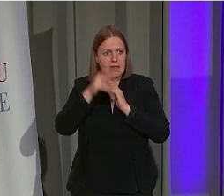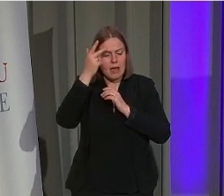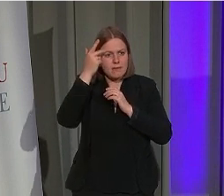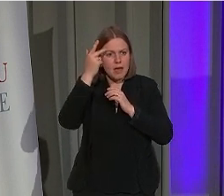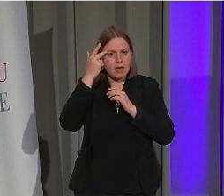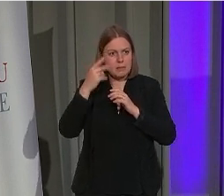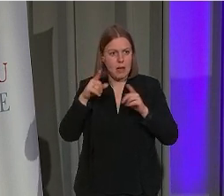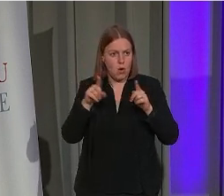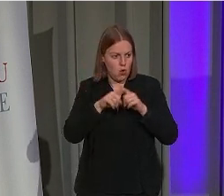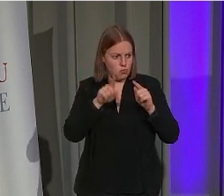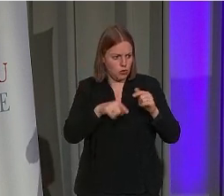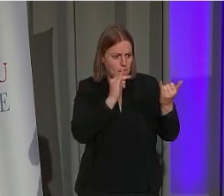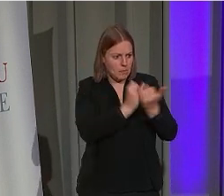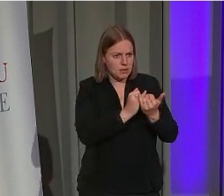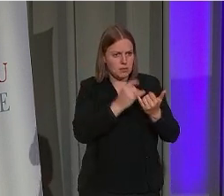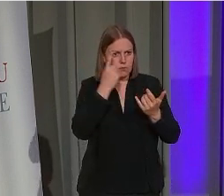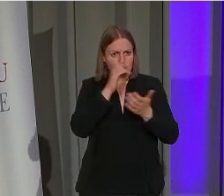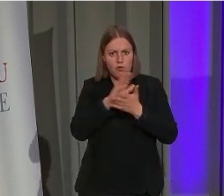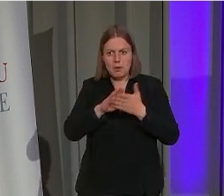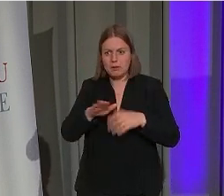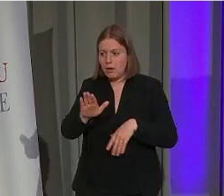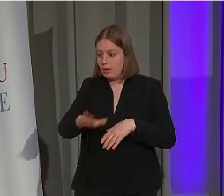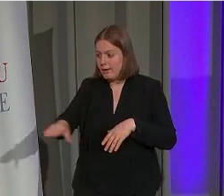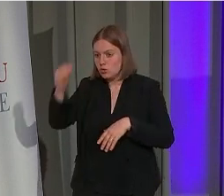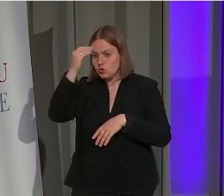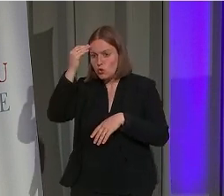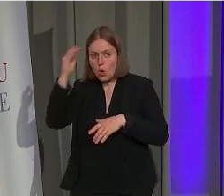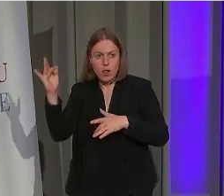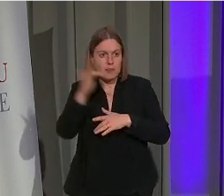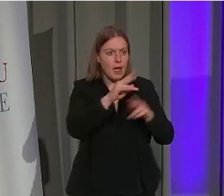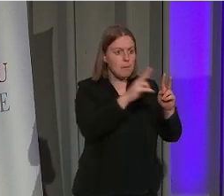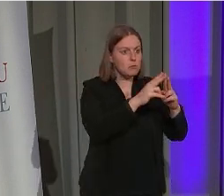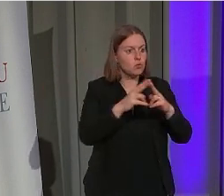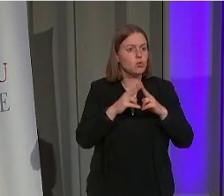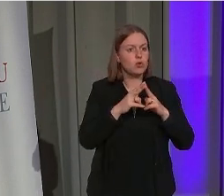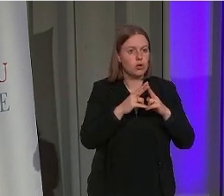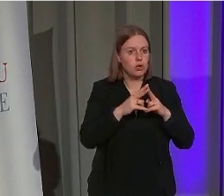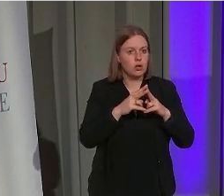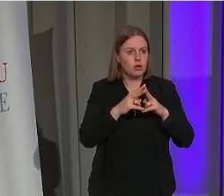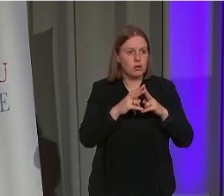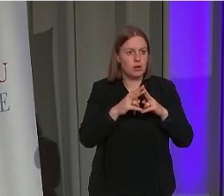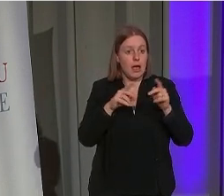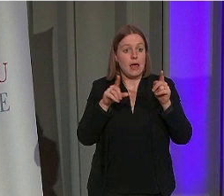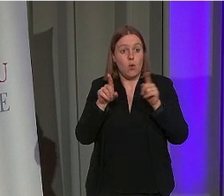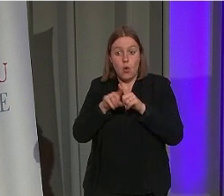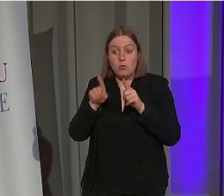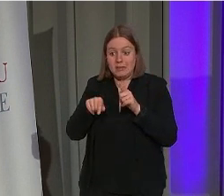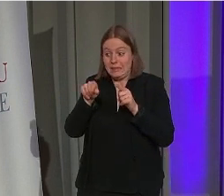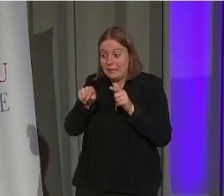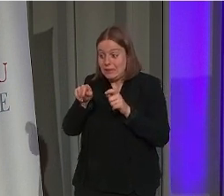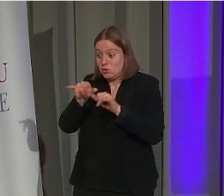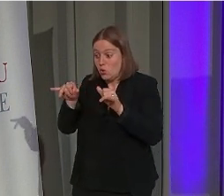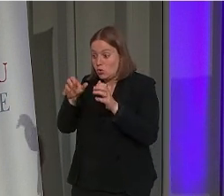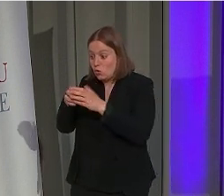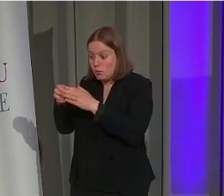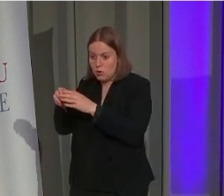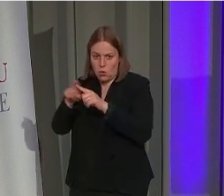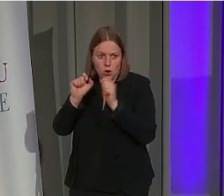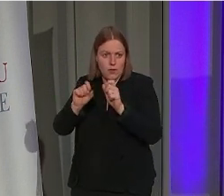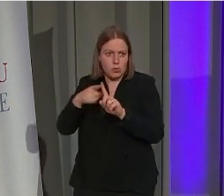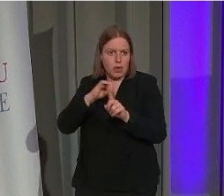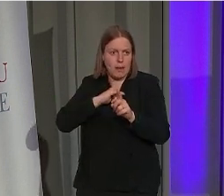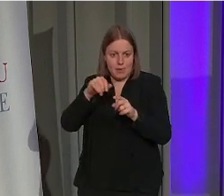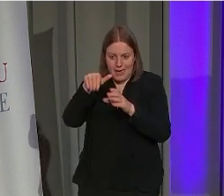group of students, for example, or pupils should also get the chance to visit that site. So it needs to